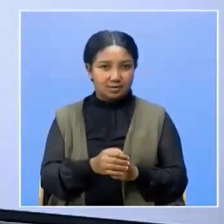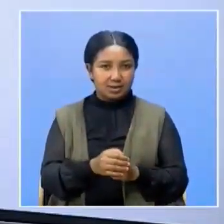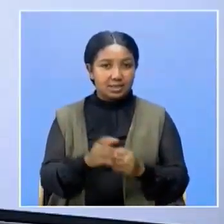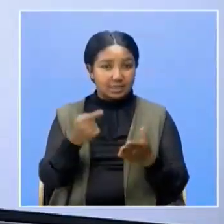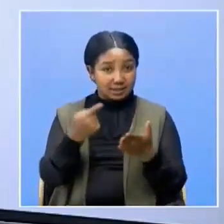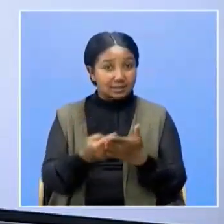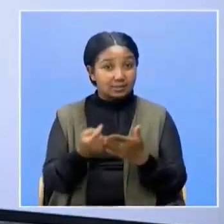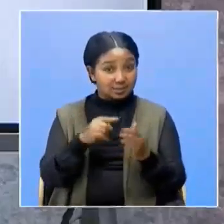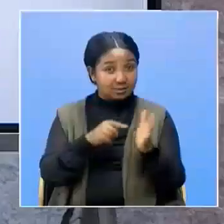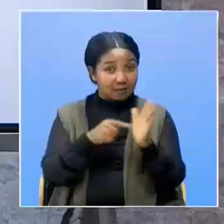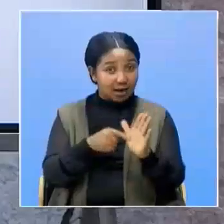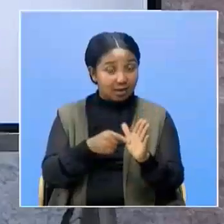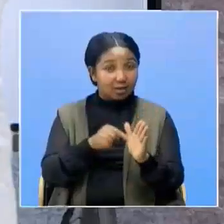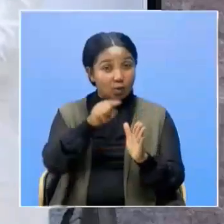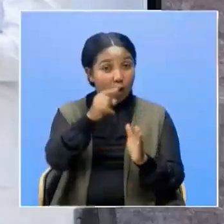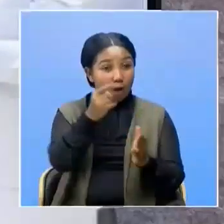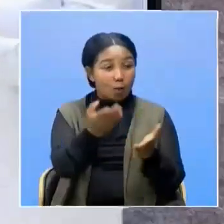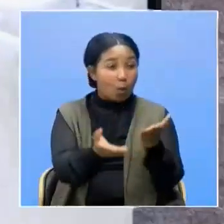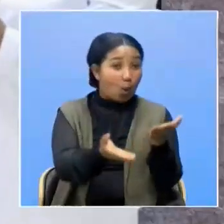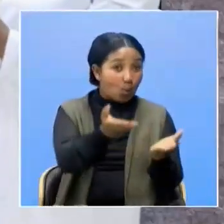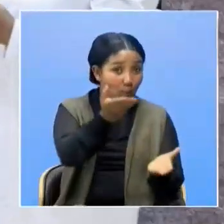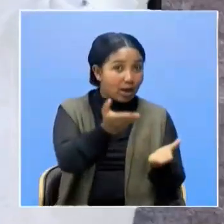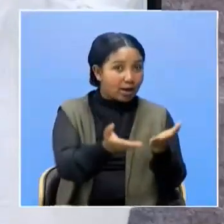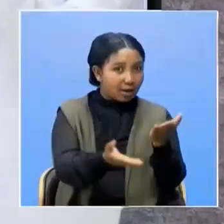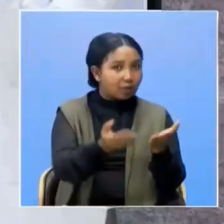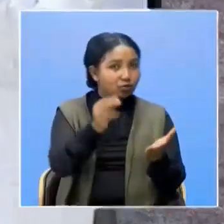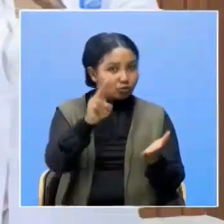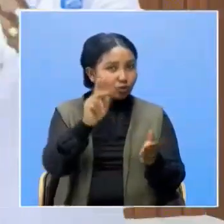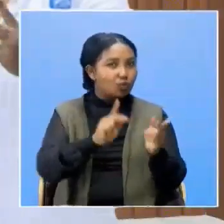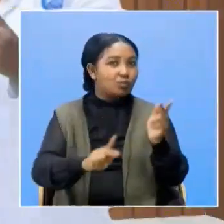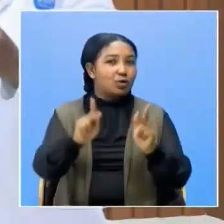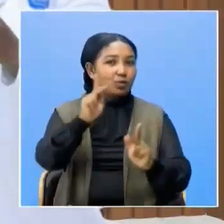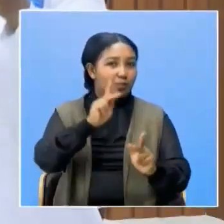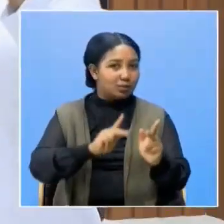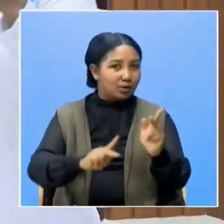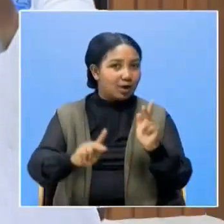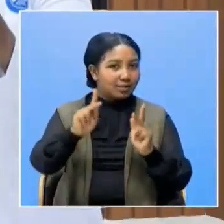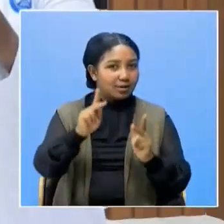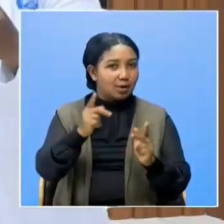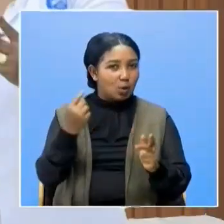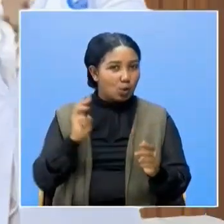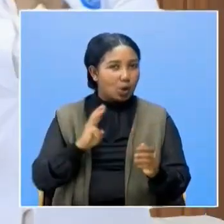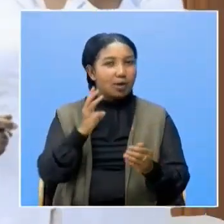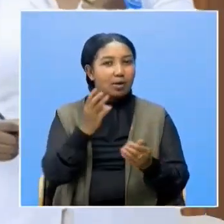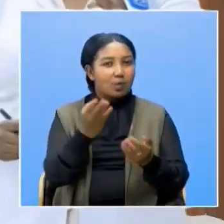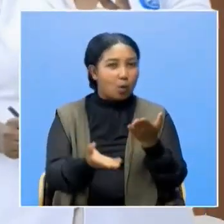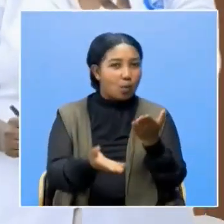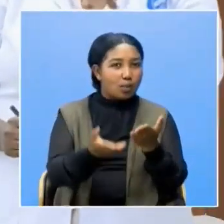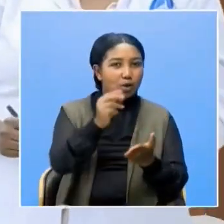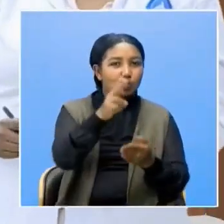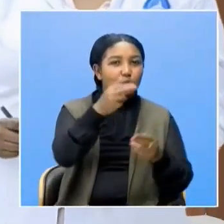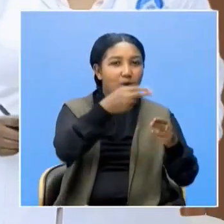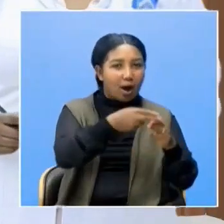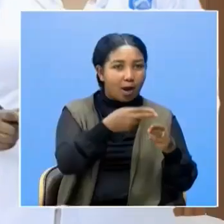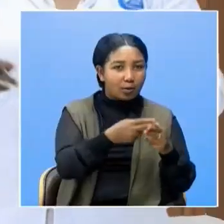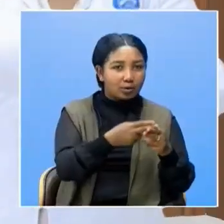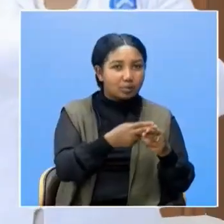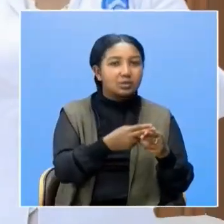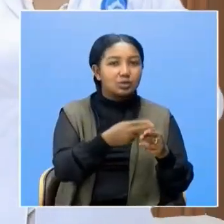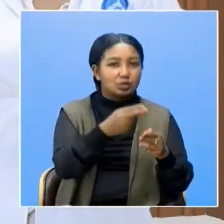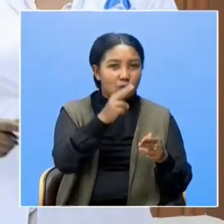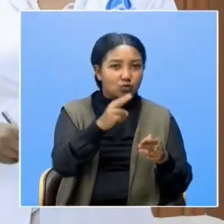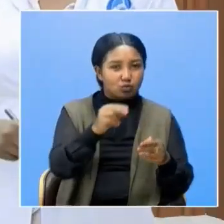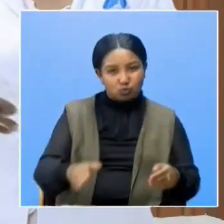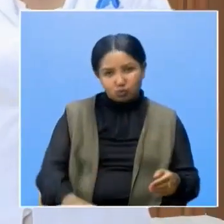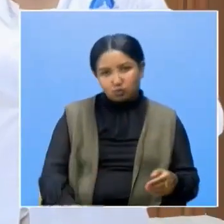This time, you are comparing what? Two people. Yes, we are comparing two nouns. It can be two